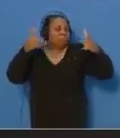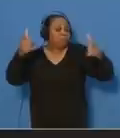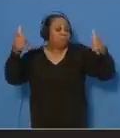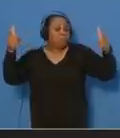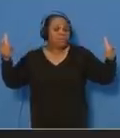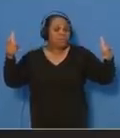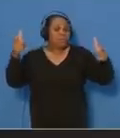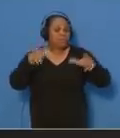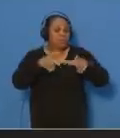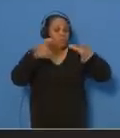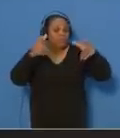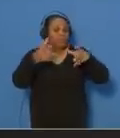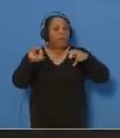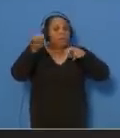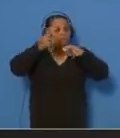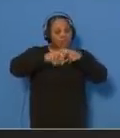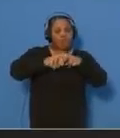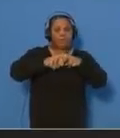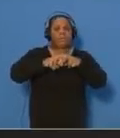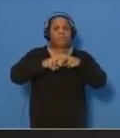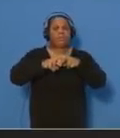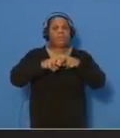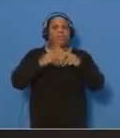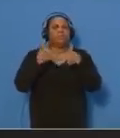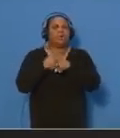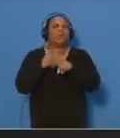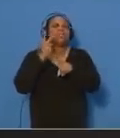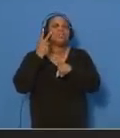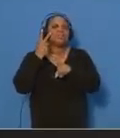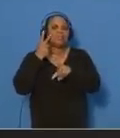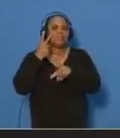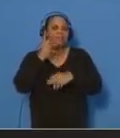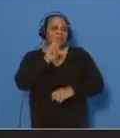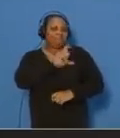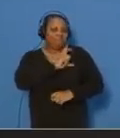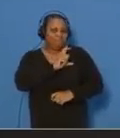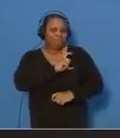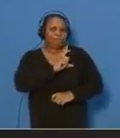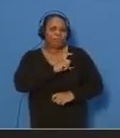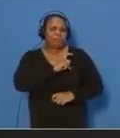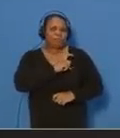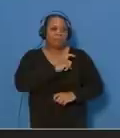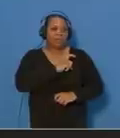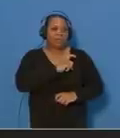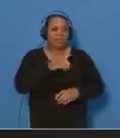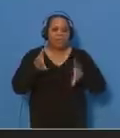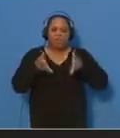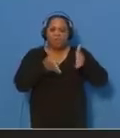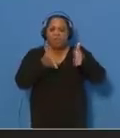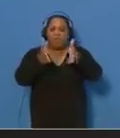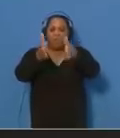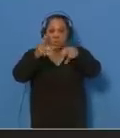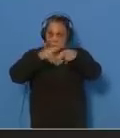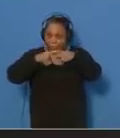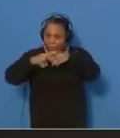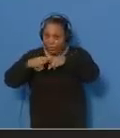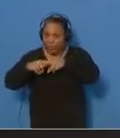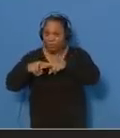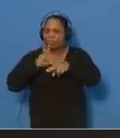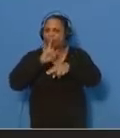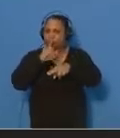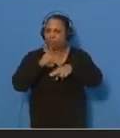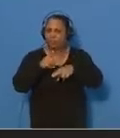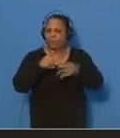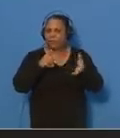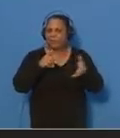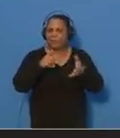island-wide. We will also see members of the Bermuda Police Service patrolling the railway trails to ensure that these areas are kept